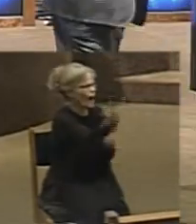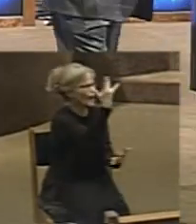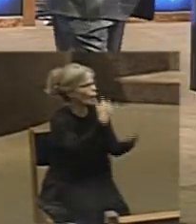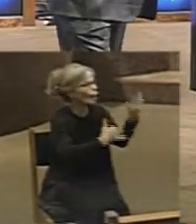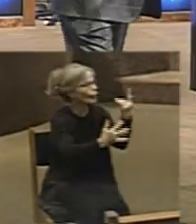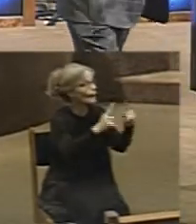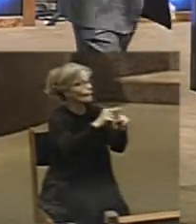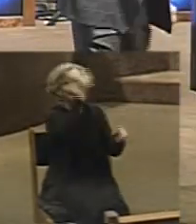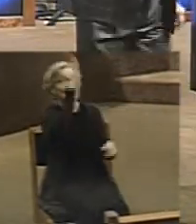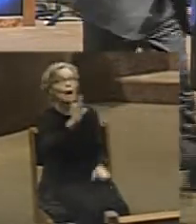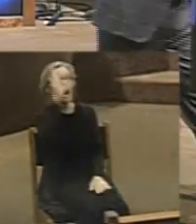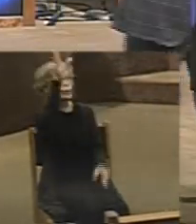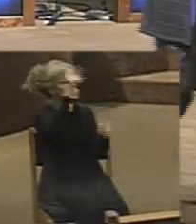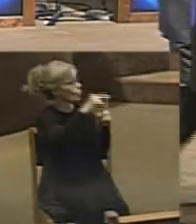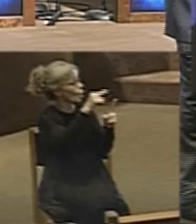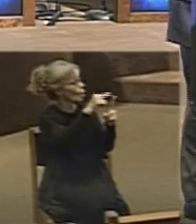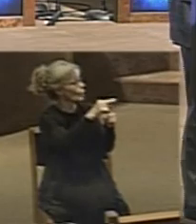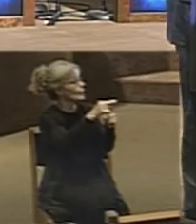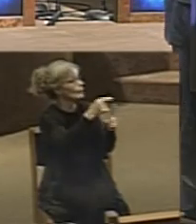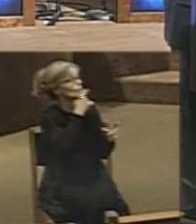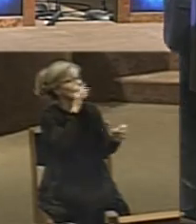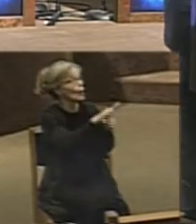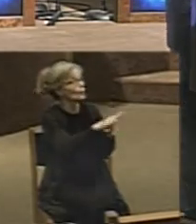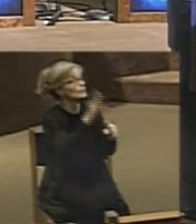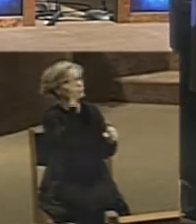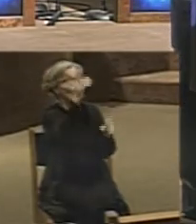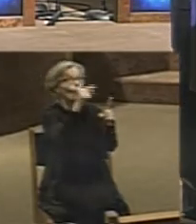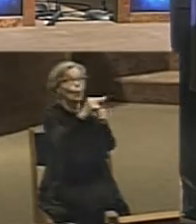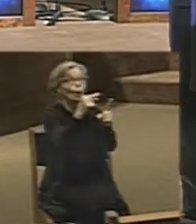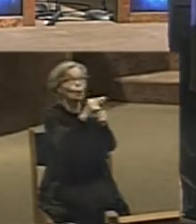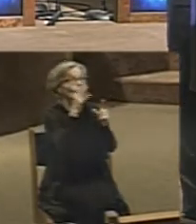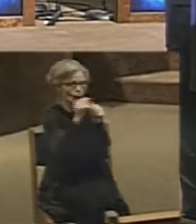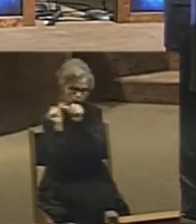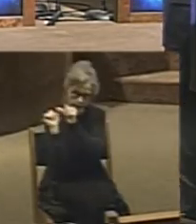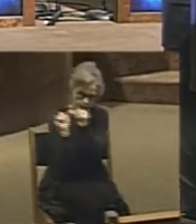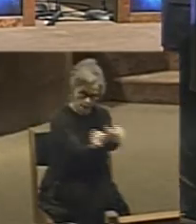my word shall abide forever.